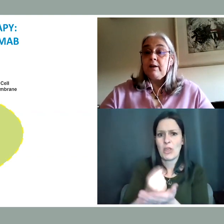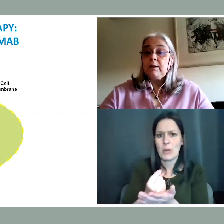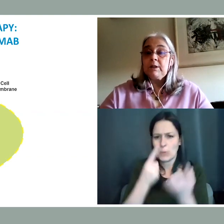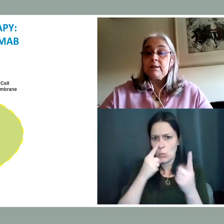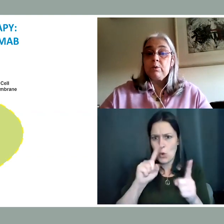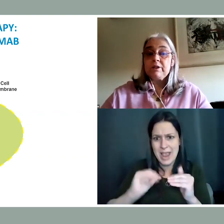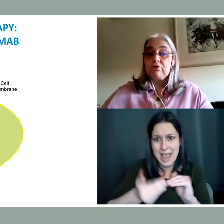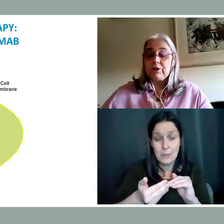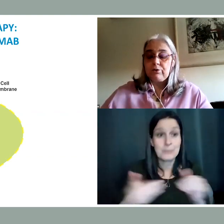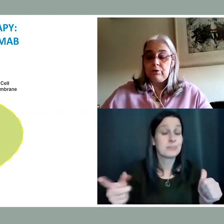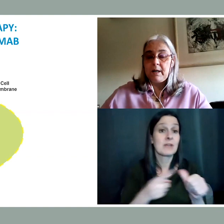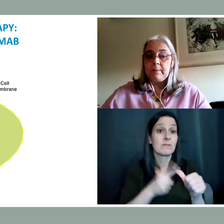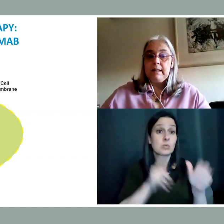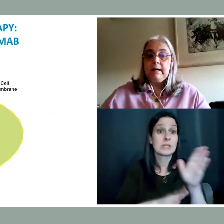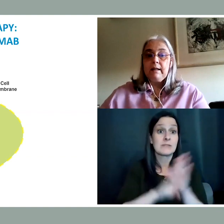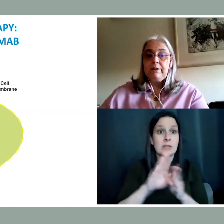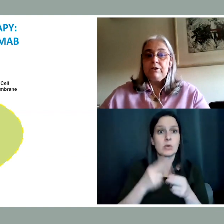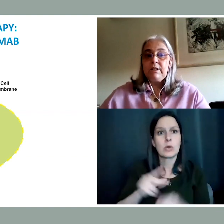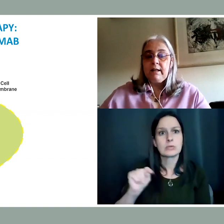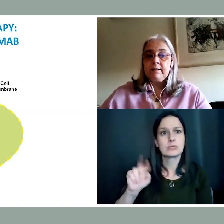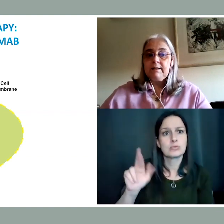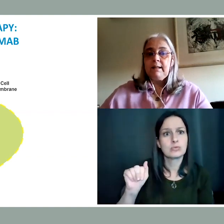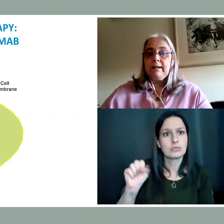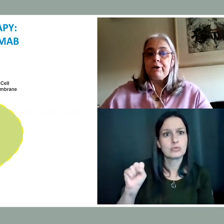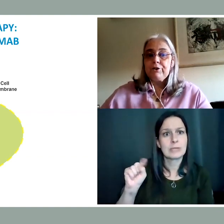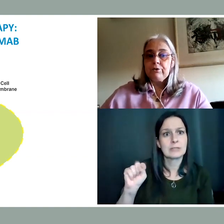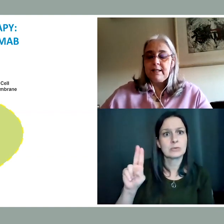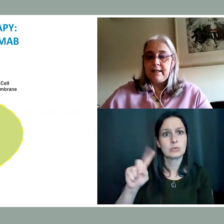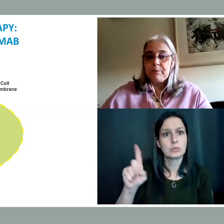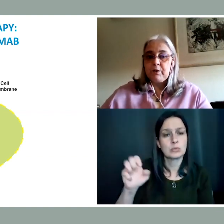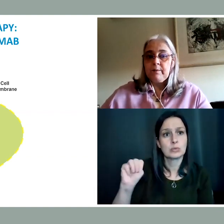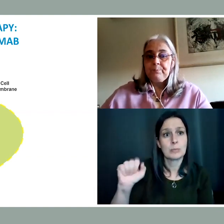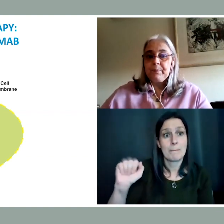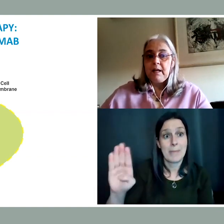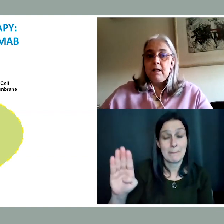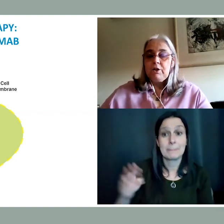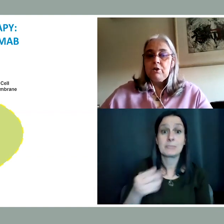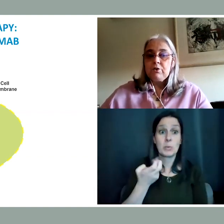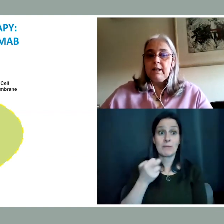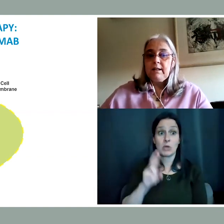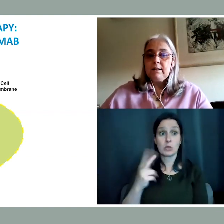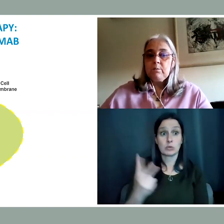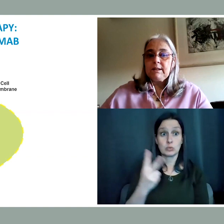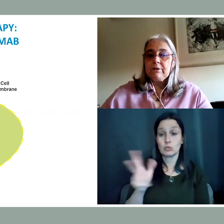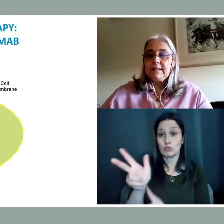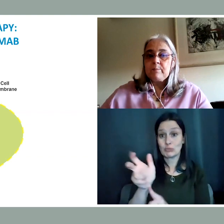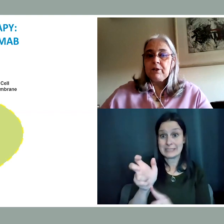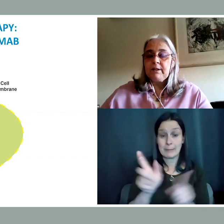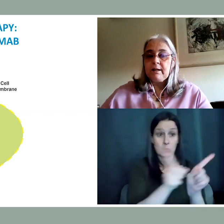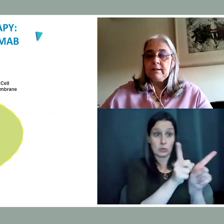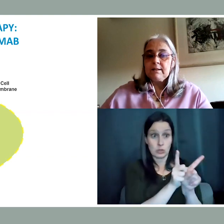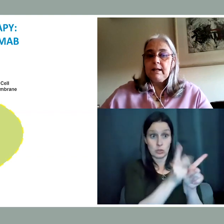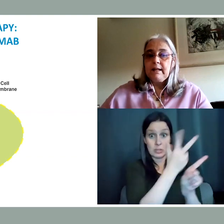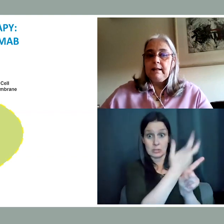one developed, that was Trastuzumab. You see there the HER2 receptor. Usually what the